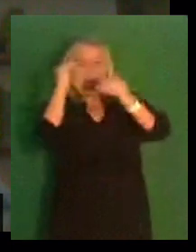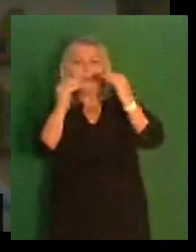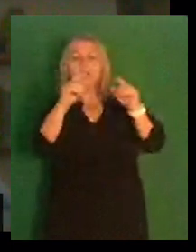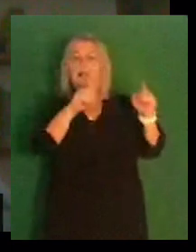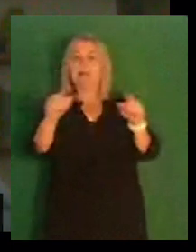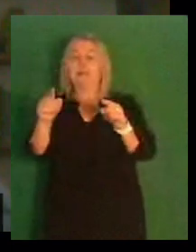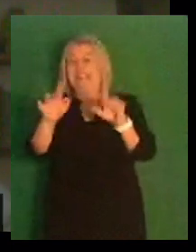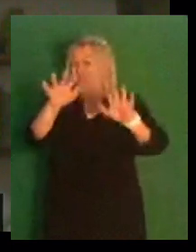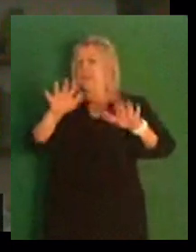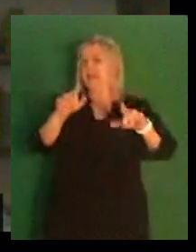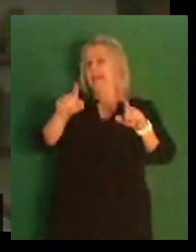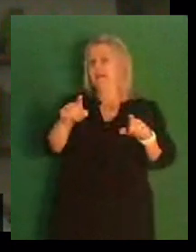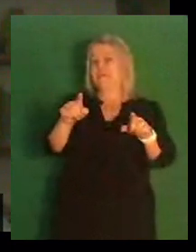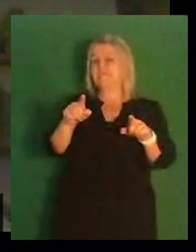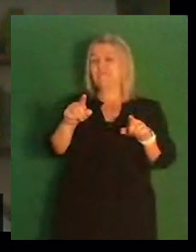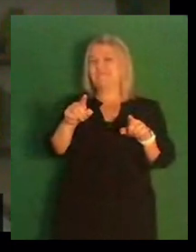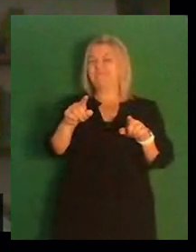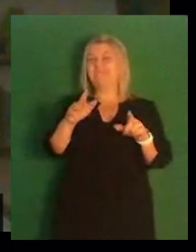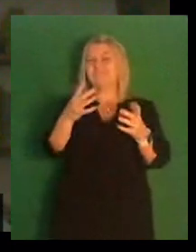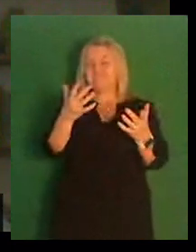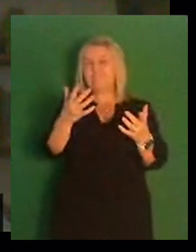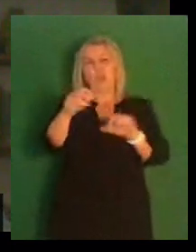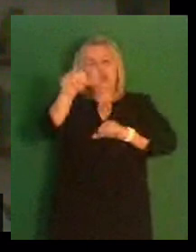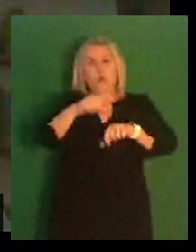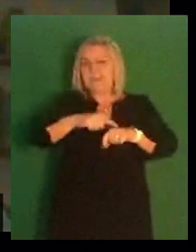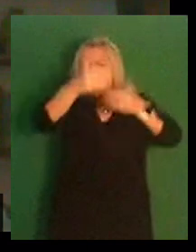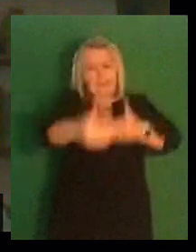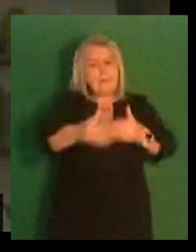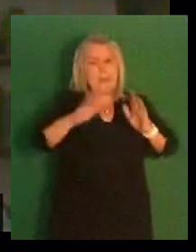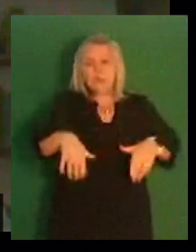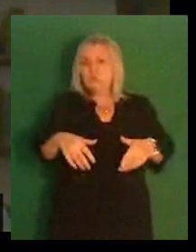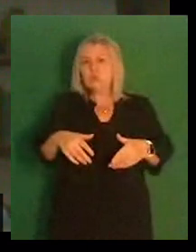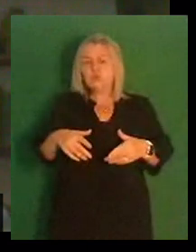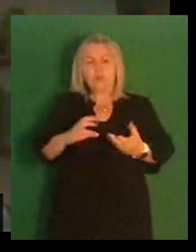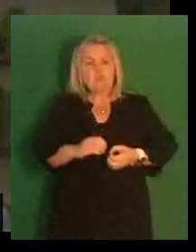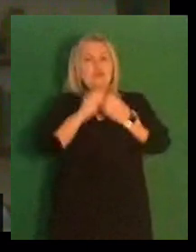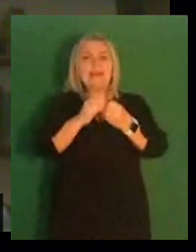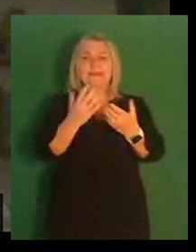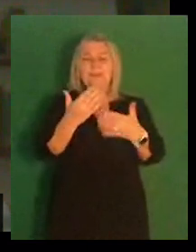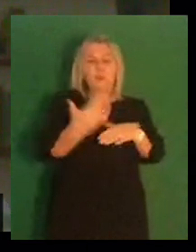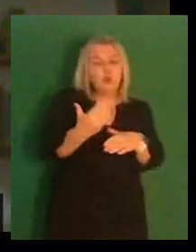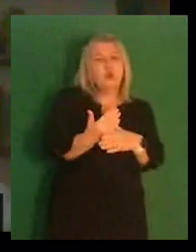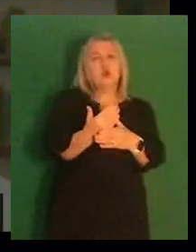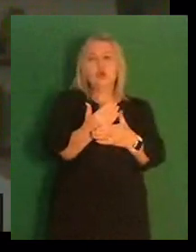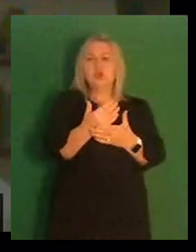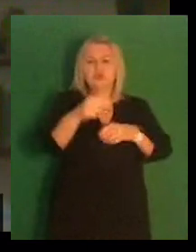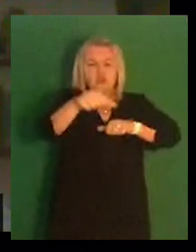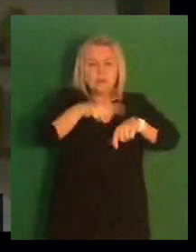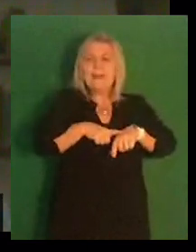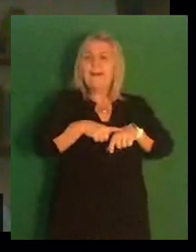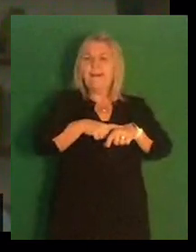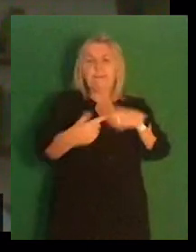it was getting works up and not calling them film because they weren't really film. But yeah,